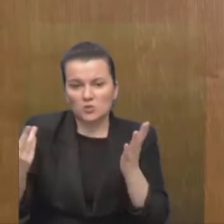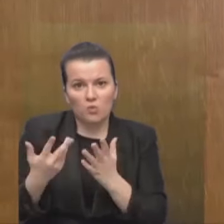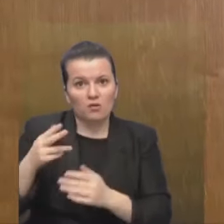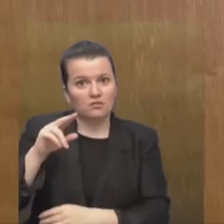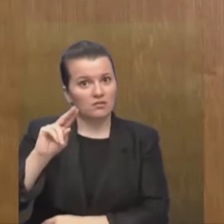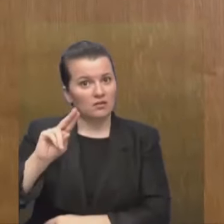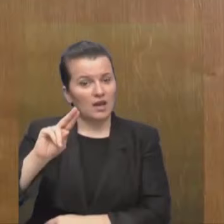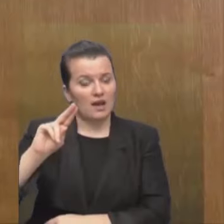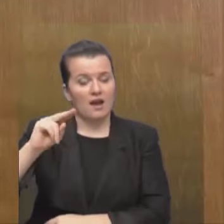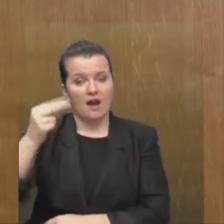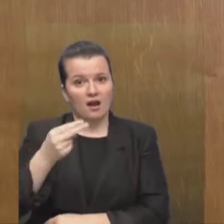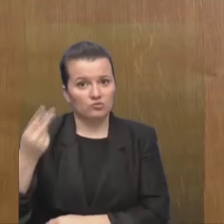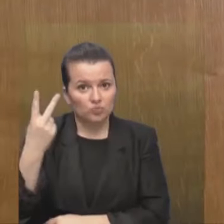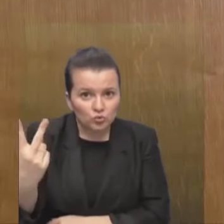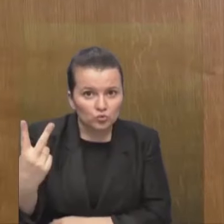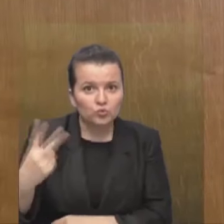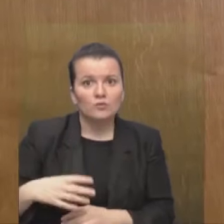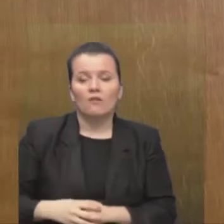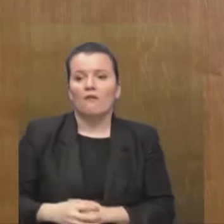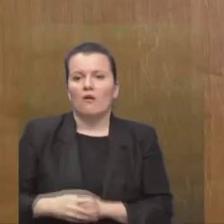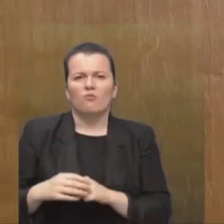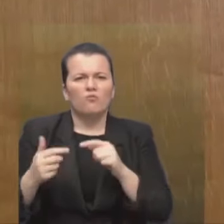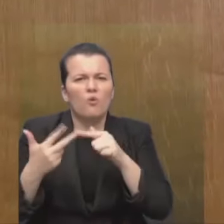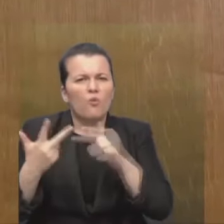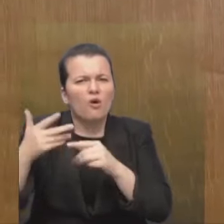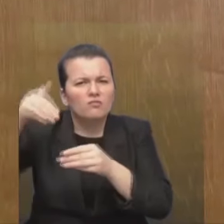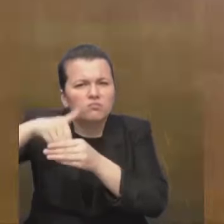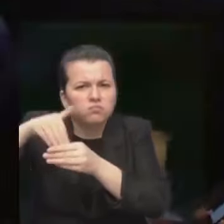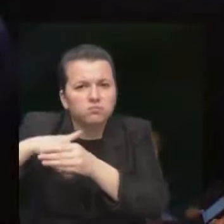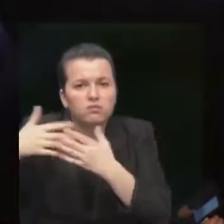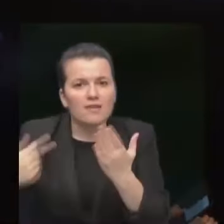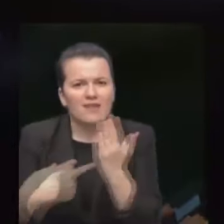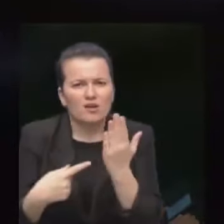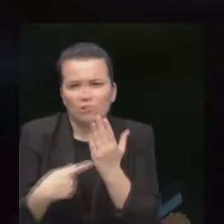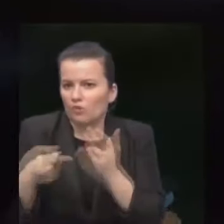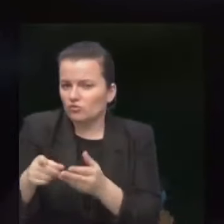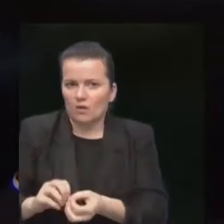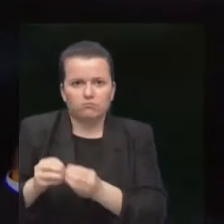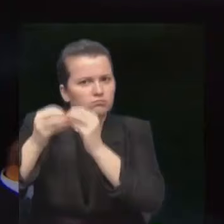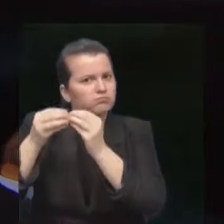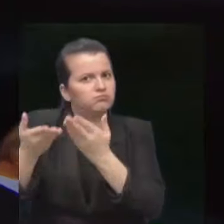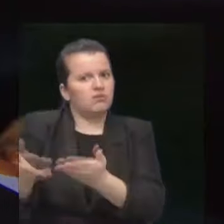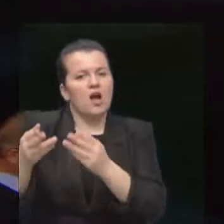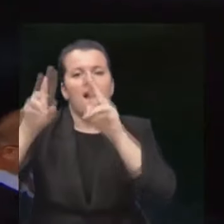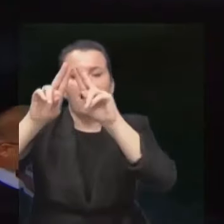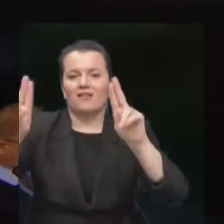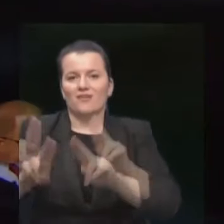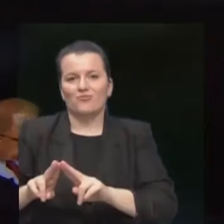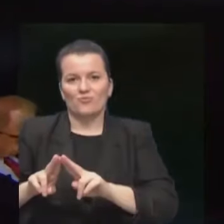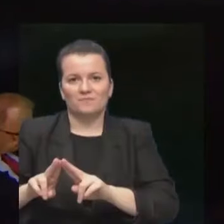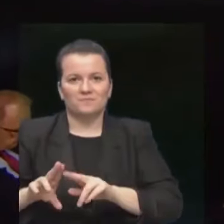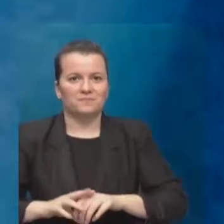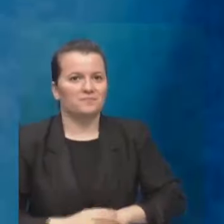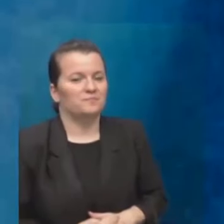indeed full EV vehicles? Can you give us details on that? Thank you. Well,